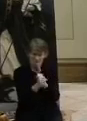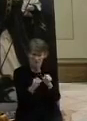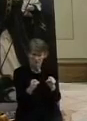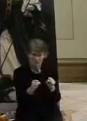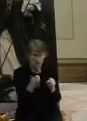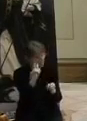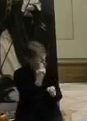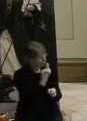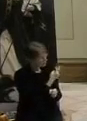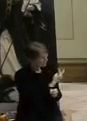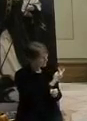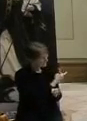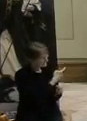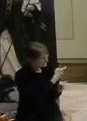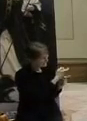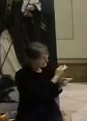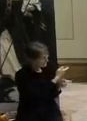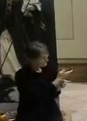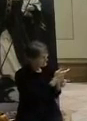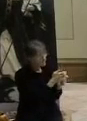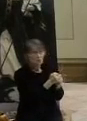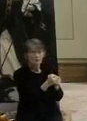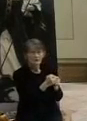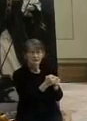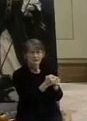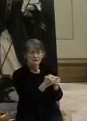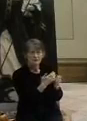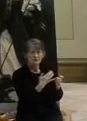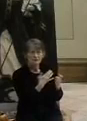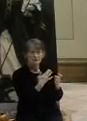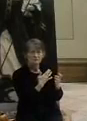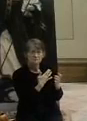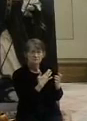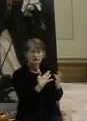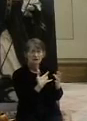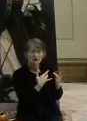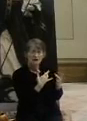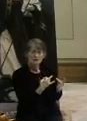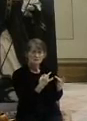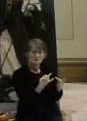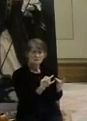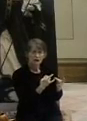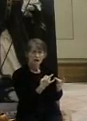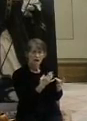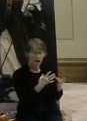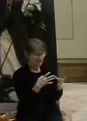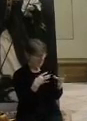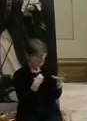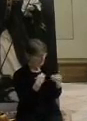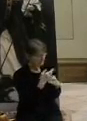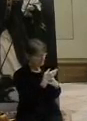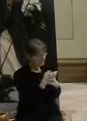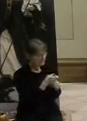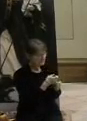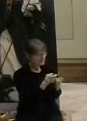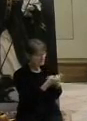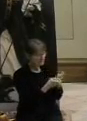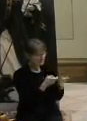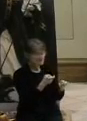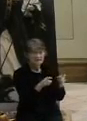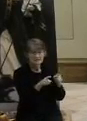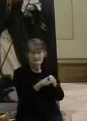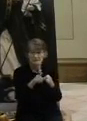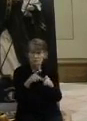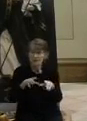these offerings with a serene and kindly countenance and accept them as once you were pleased to accept the gifts